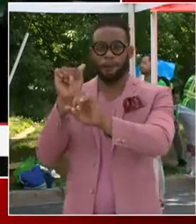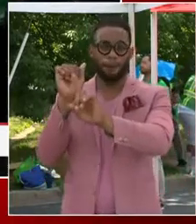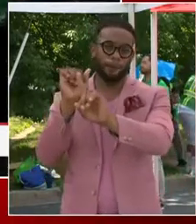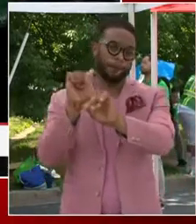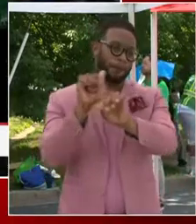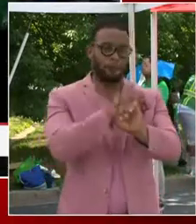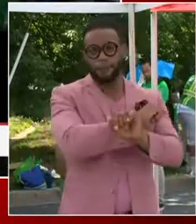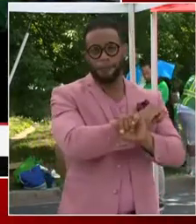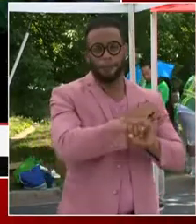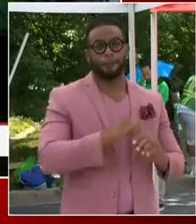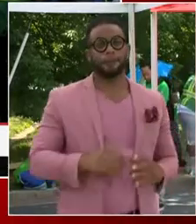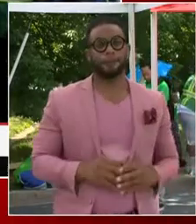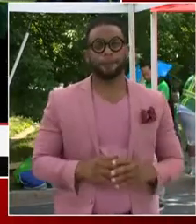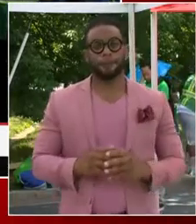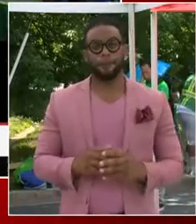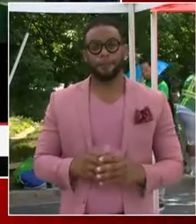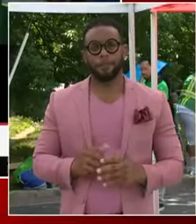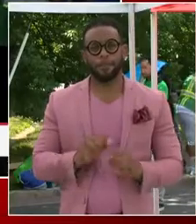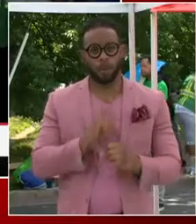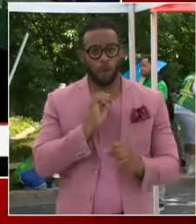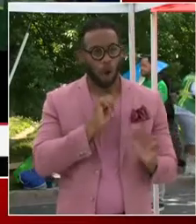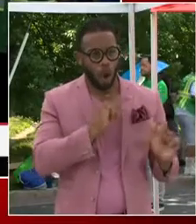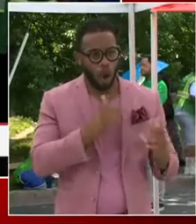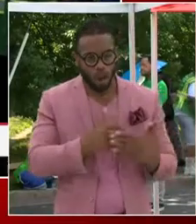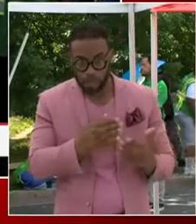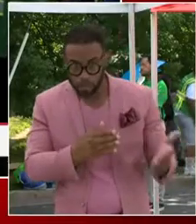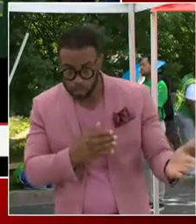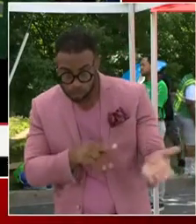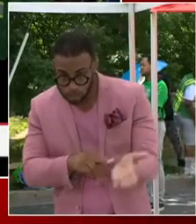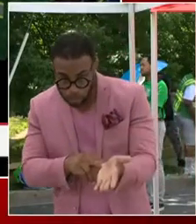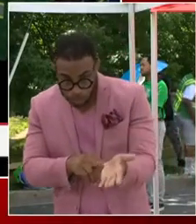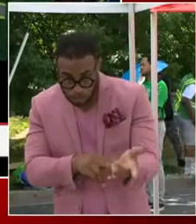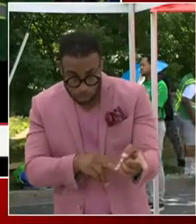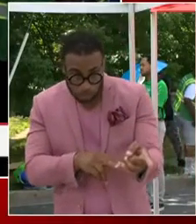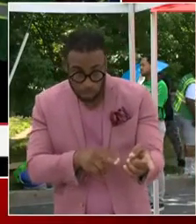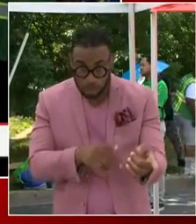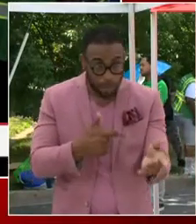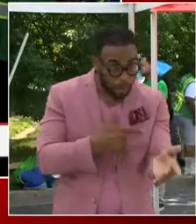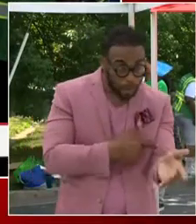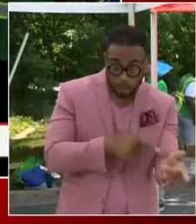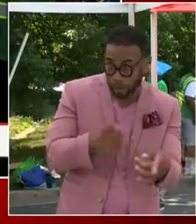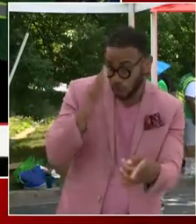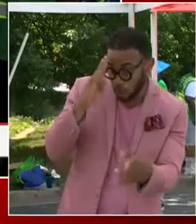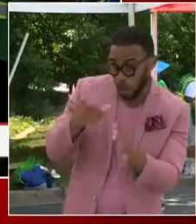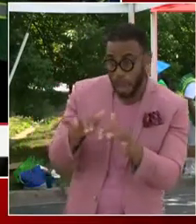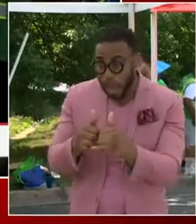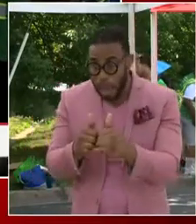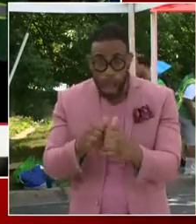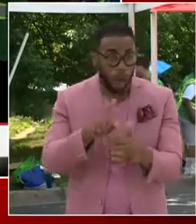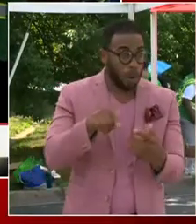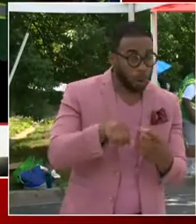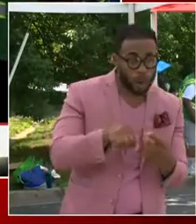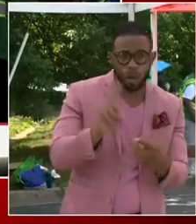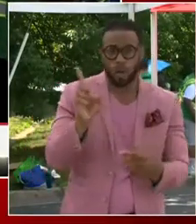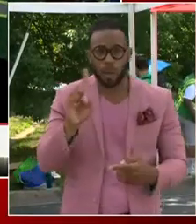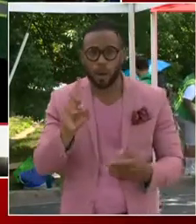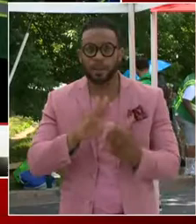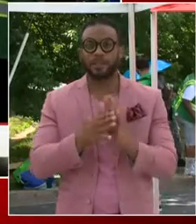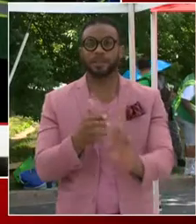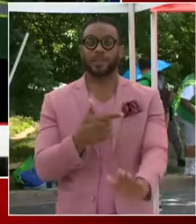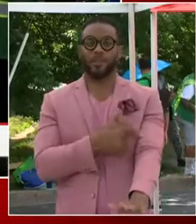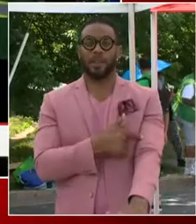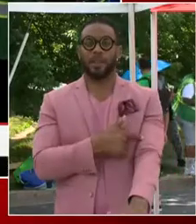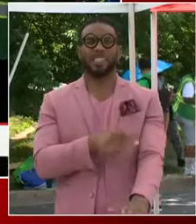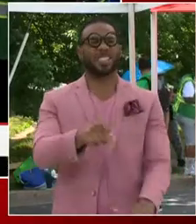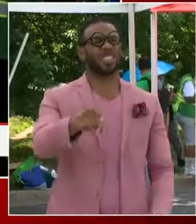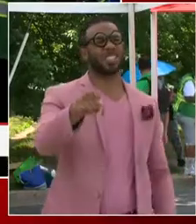on the doors of our neighbors and make sure that they know how, when, and where, and that